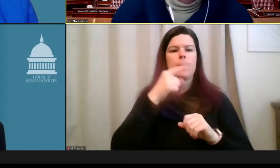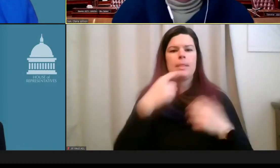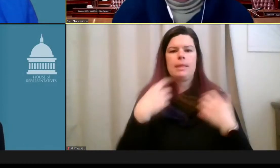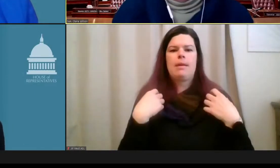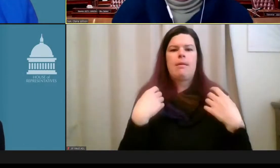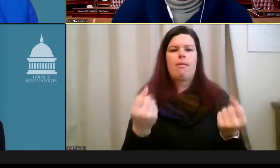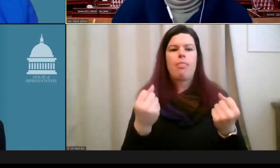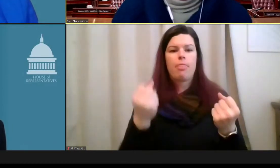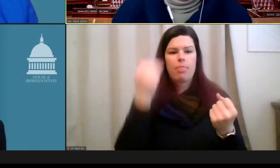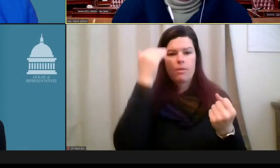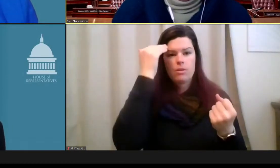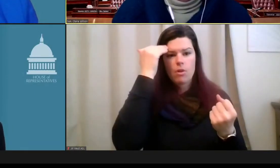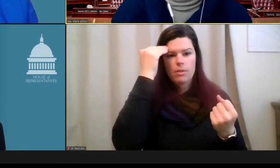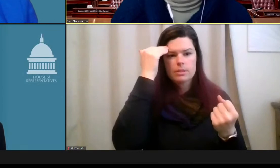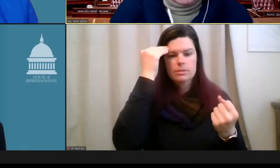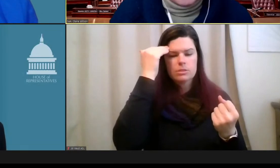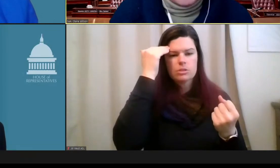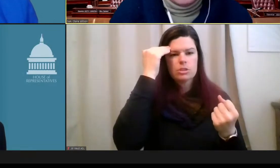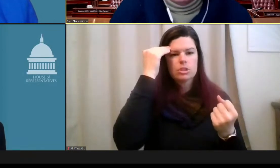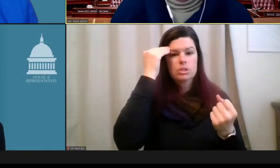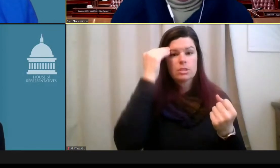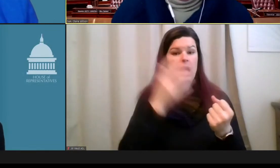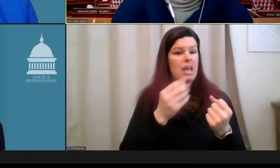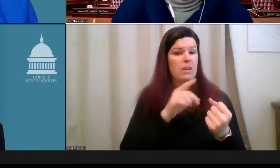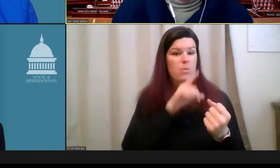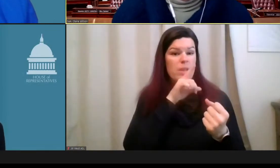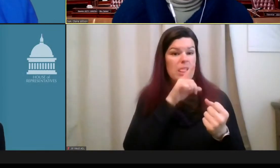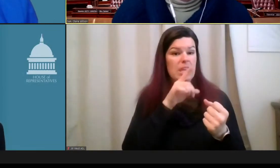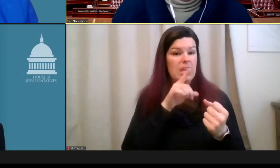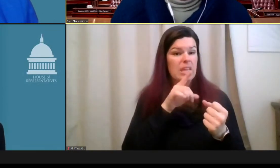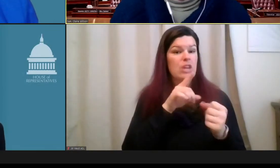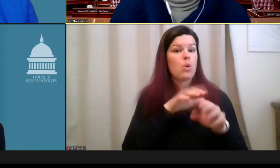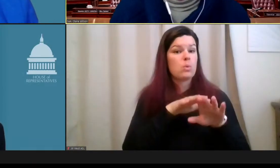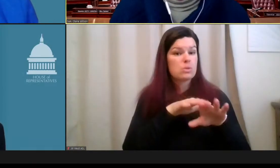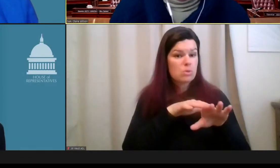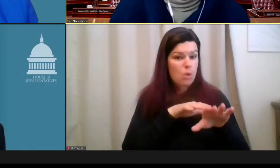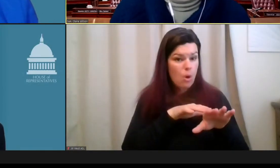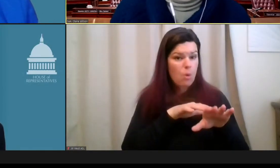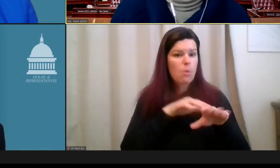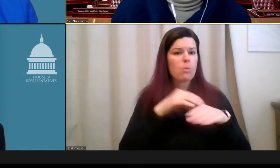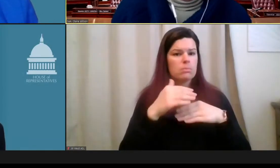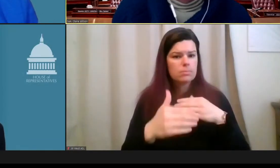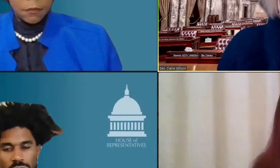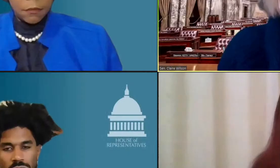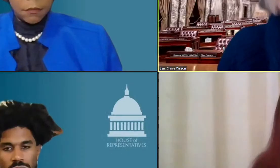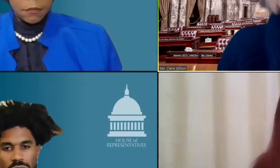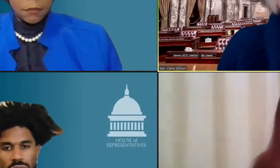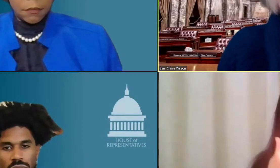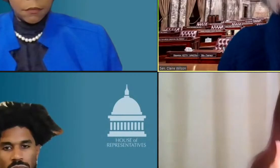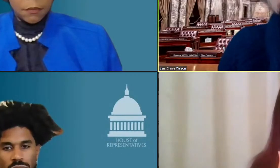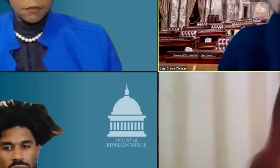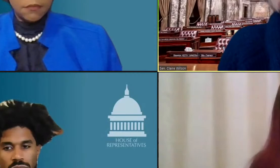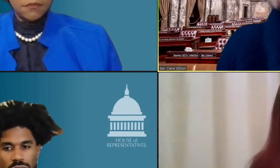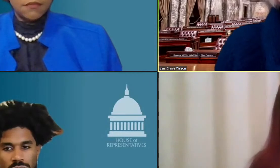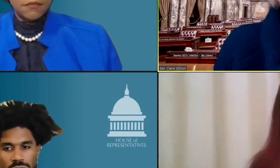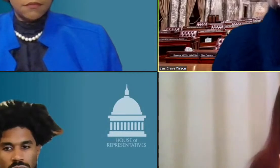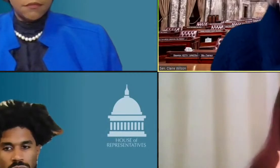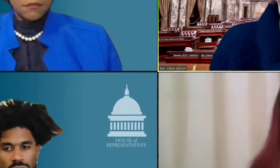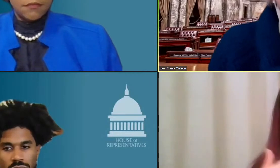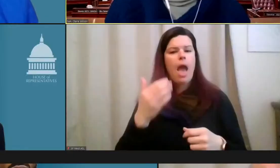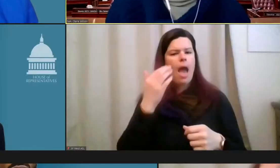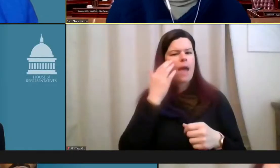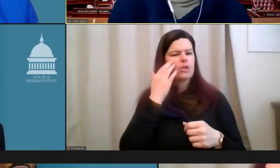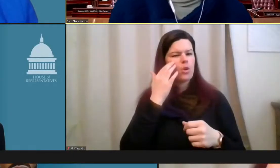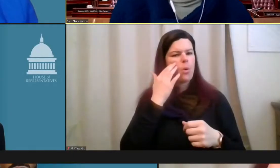knowledge and go slow. I know that there are children who are